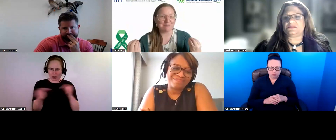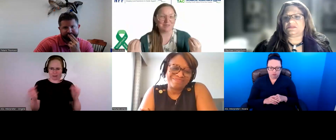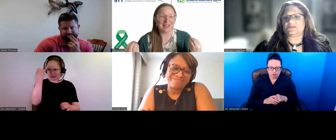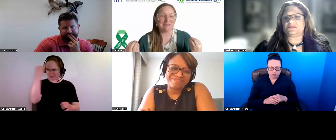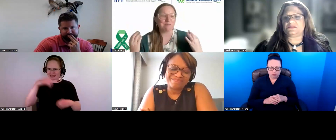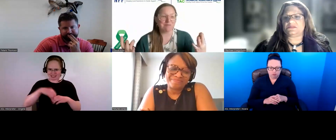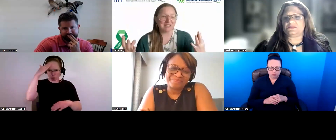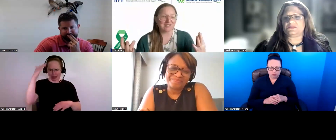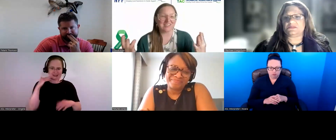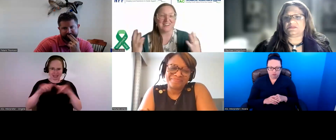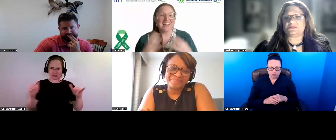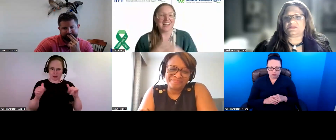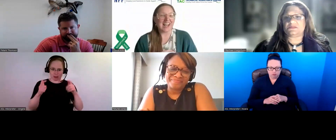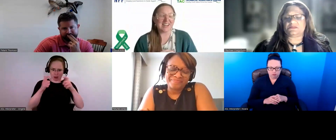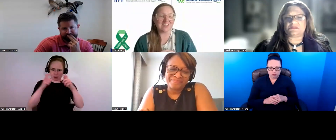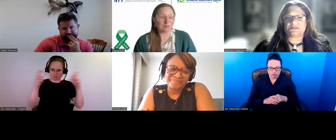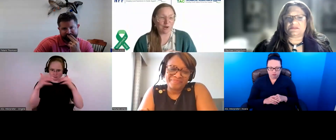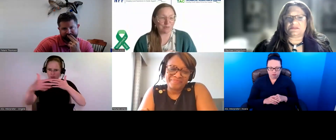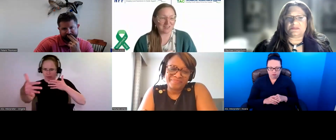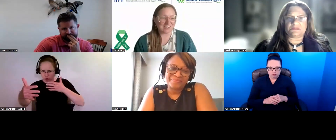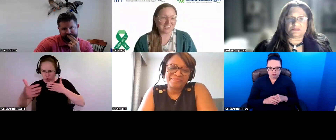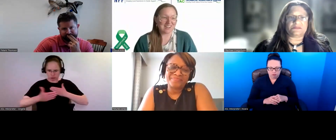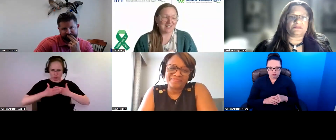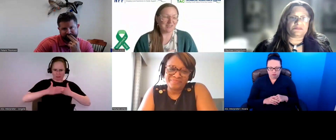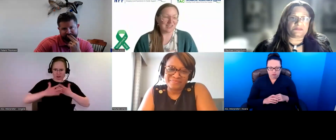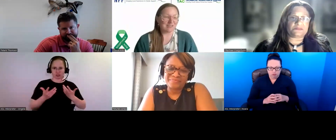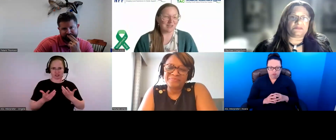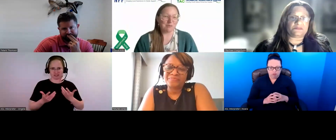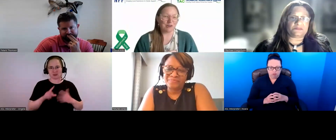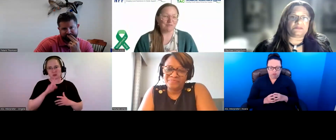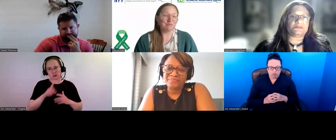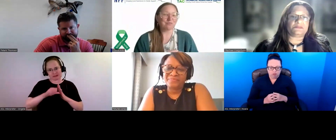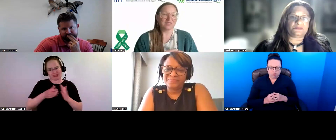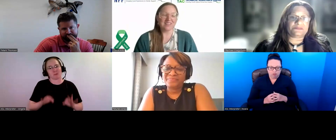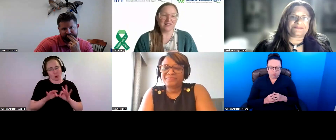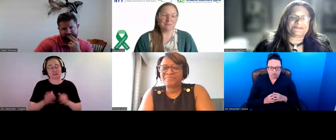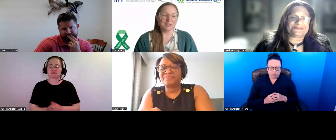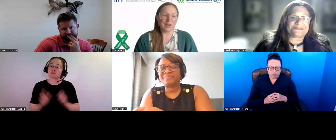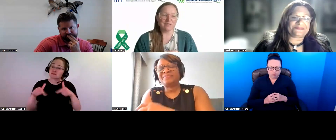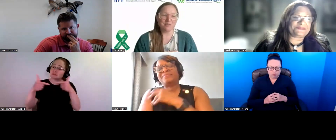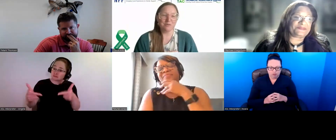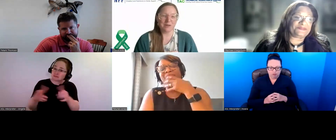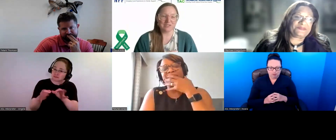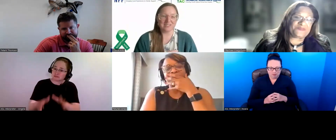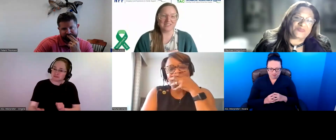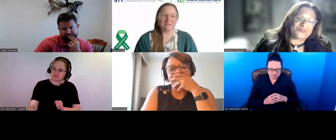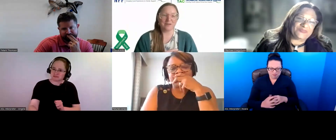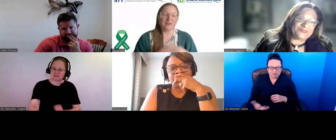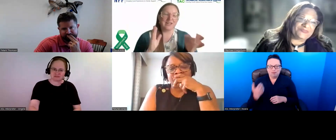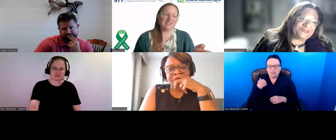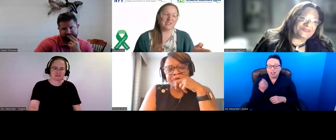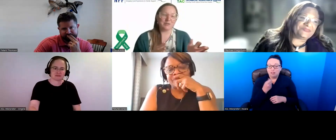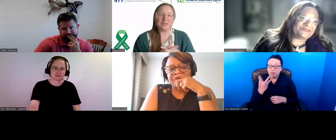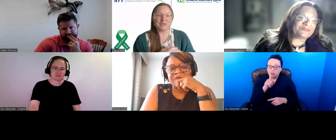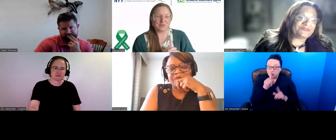at the same time, the big picture and the small picture. Really, really important. So I have a few questions